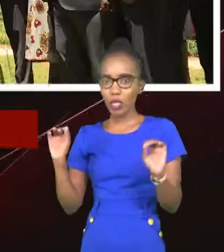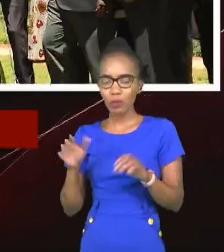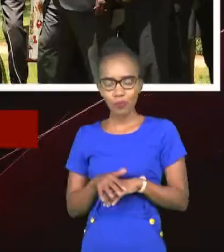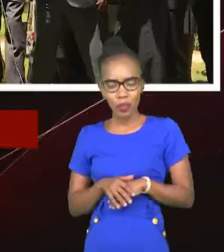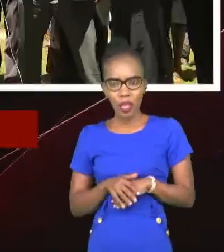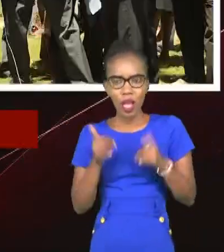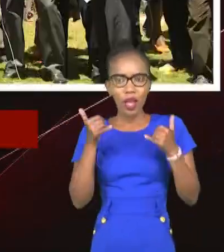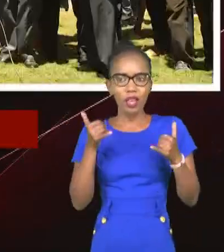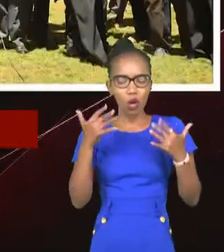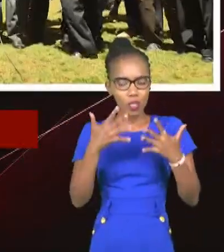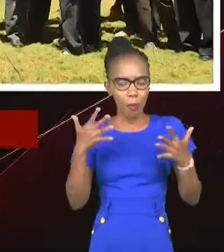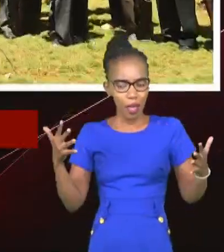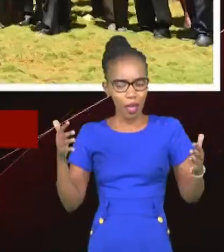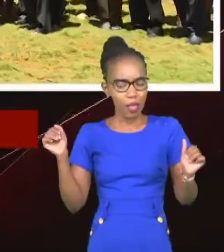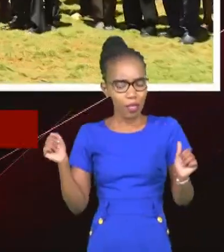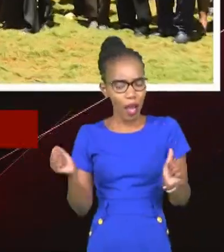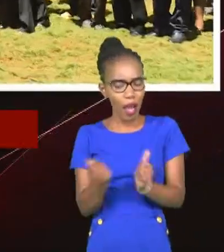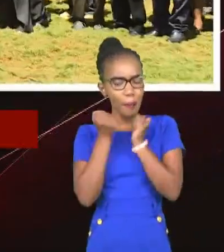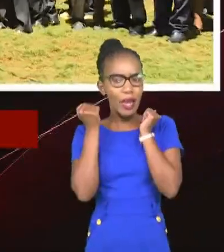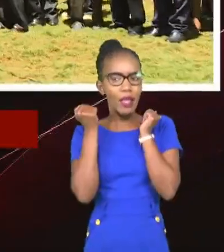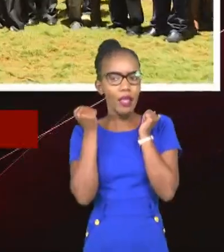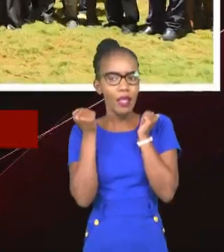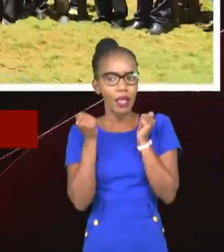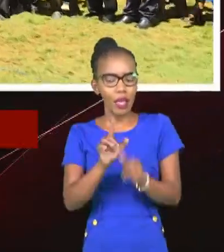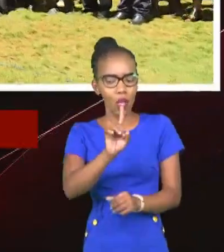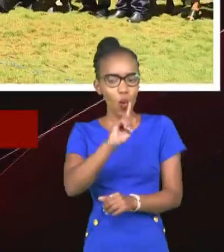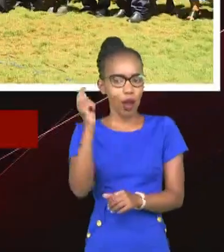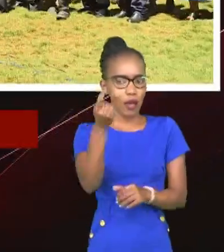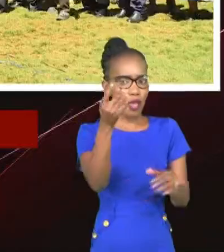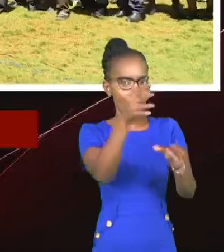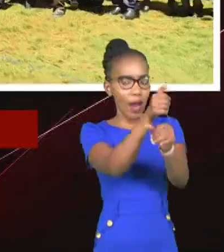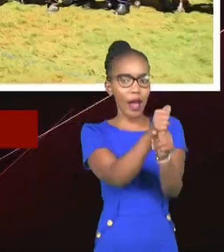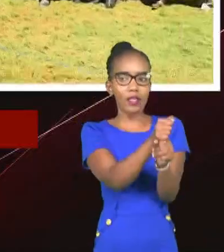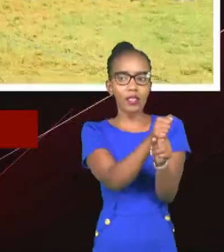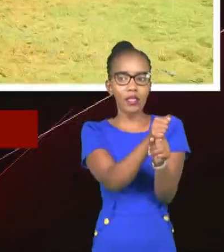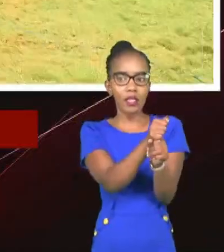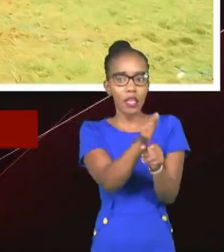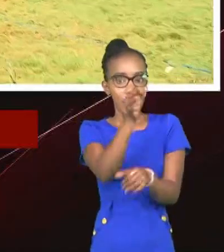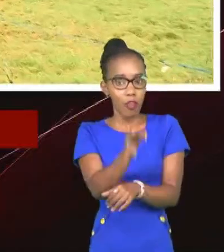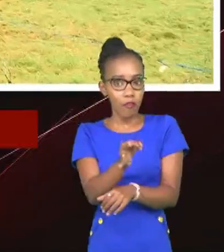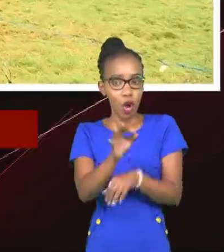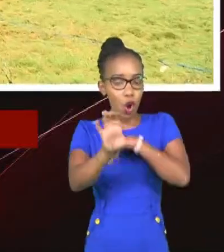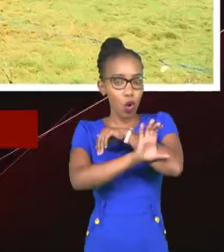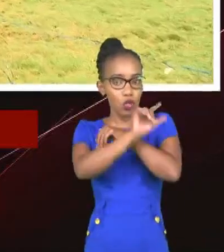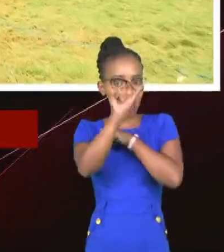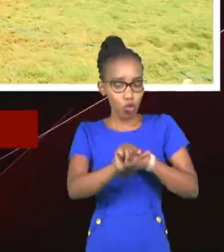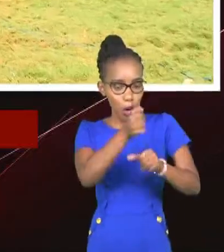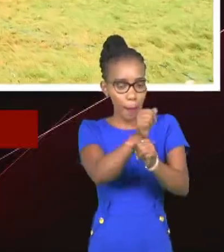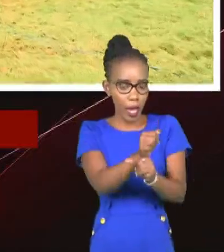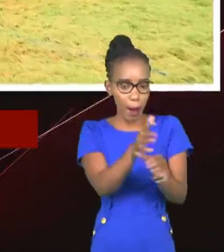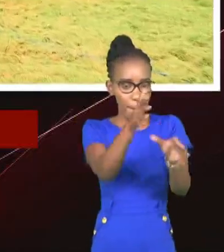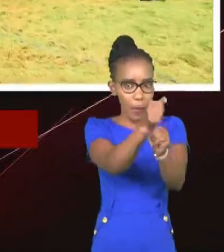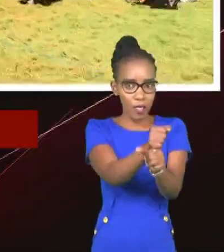saying that something is cooking for this new One Kenya Alliance. Mm. If the coast region forms a party, you